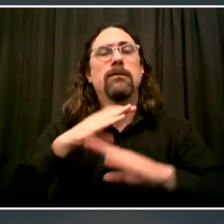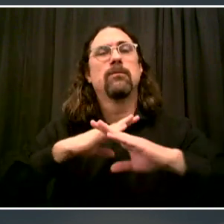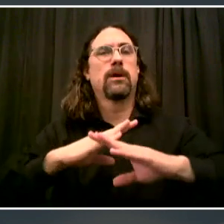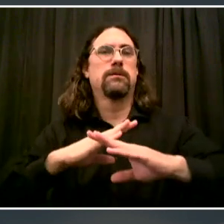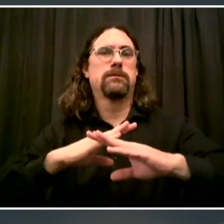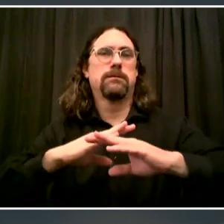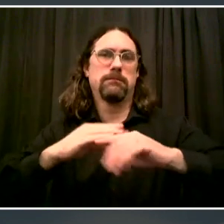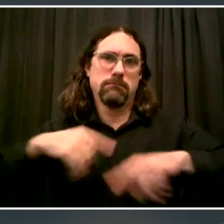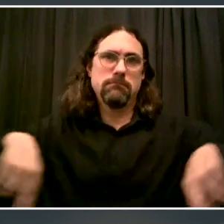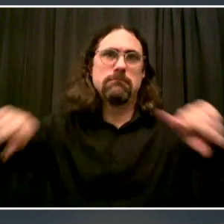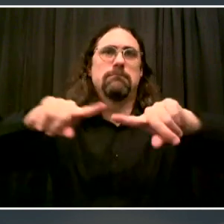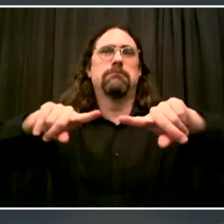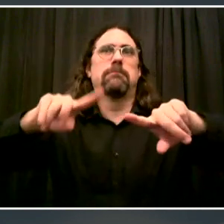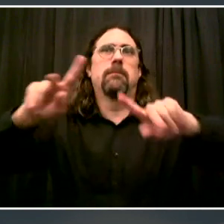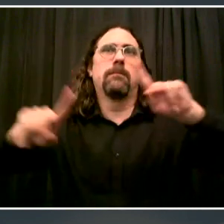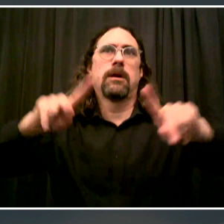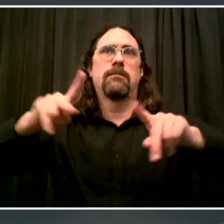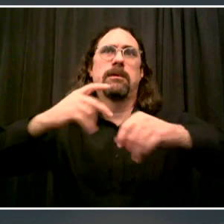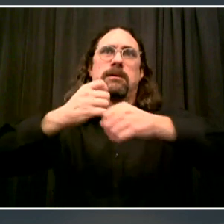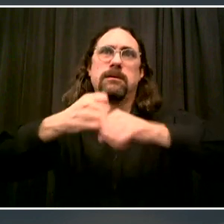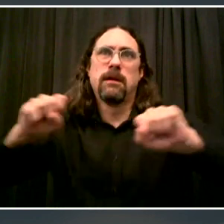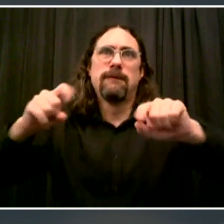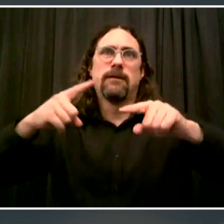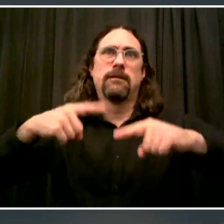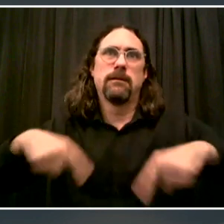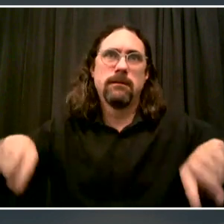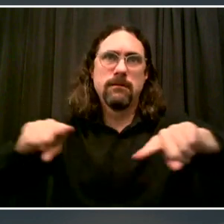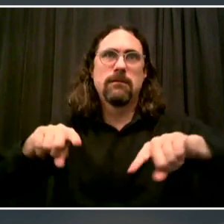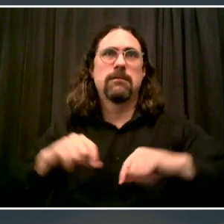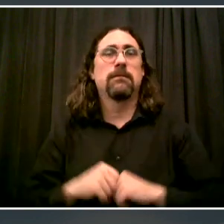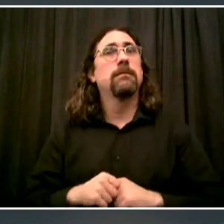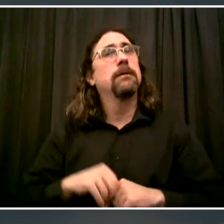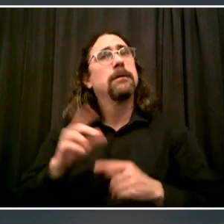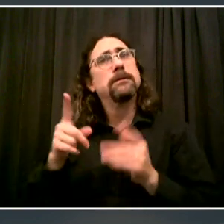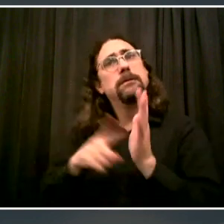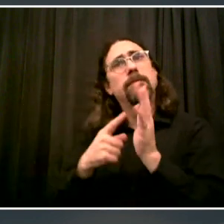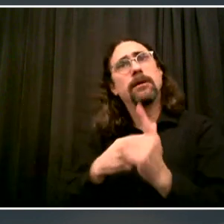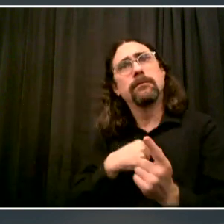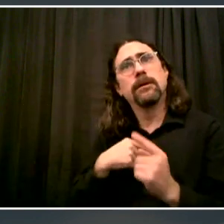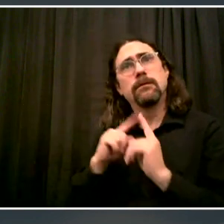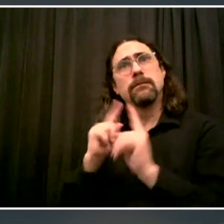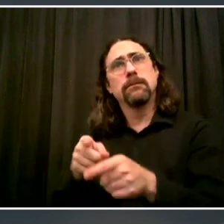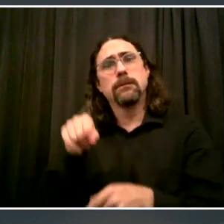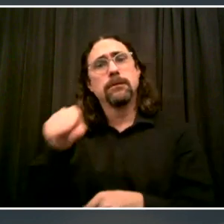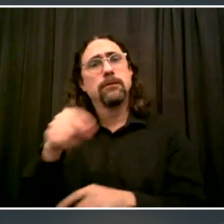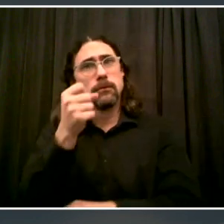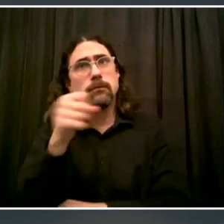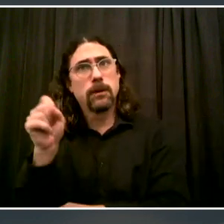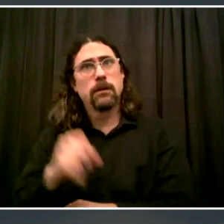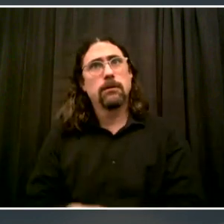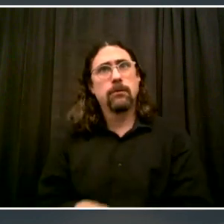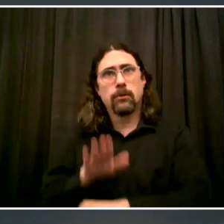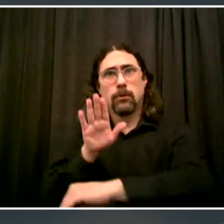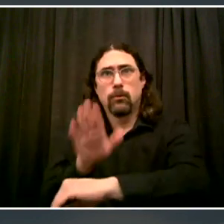to be a peaceful protest. If you're peaceful, don't come. That's exactly what was billed and advertised